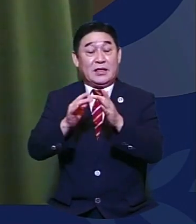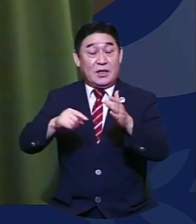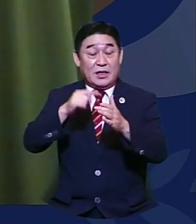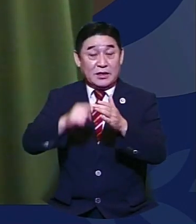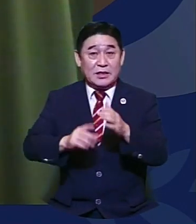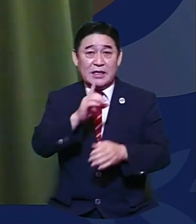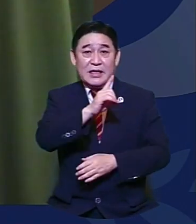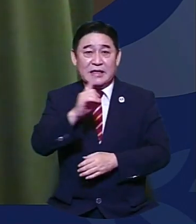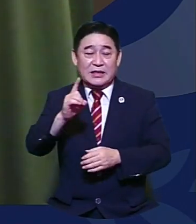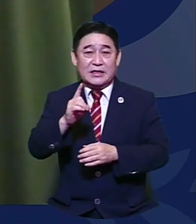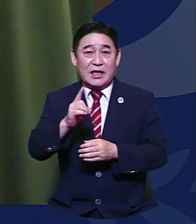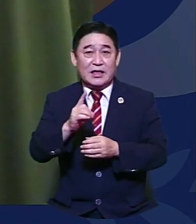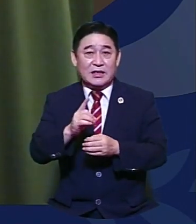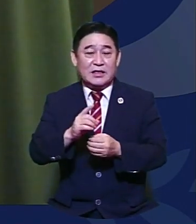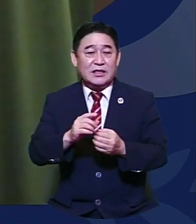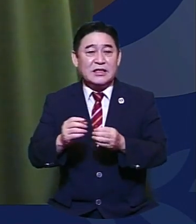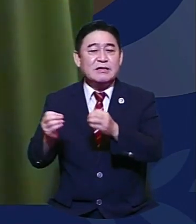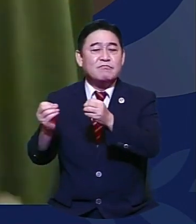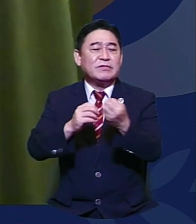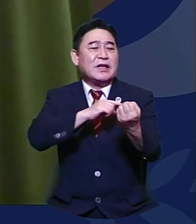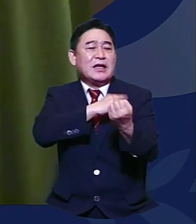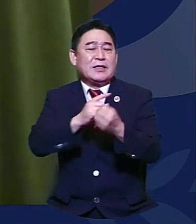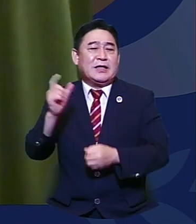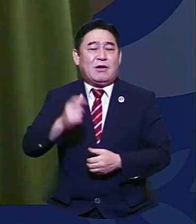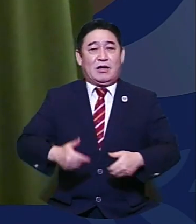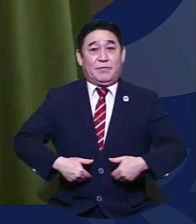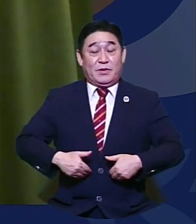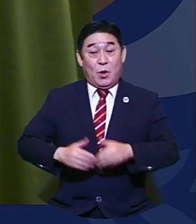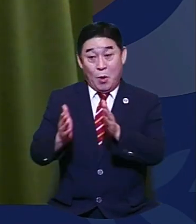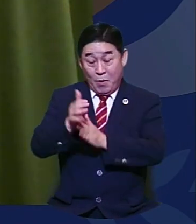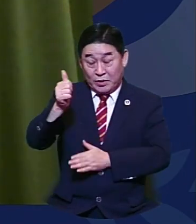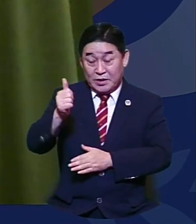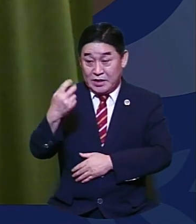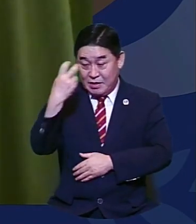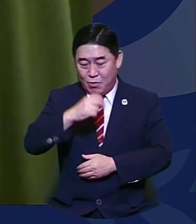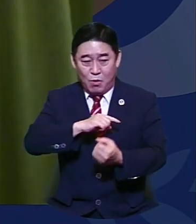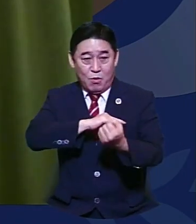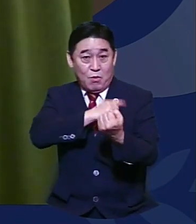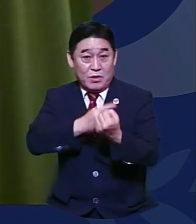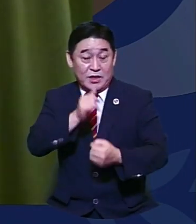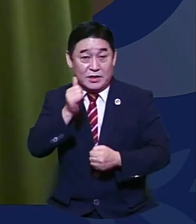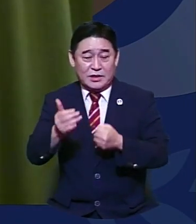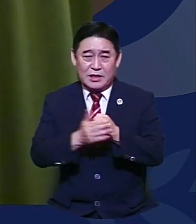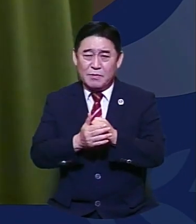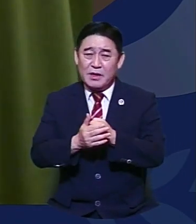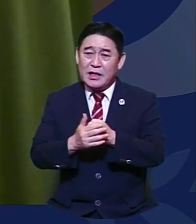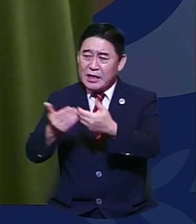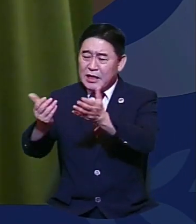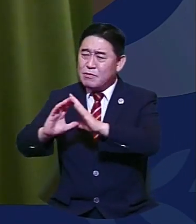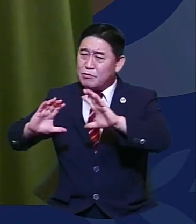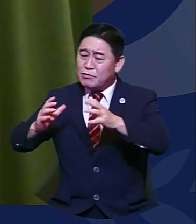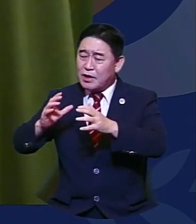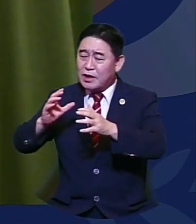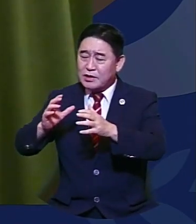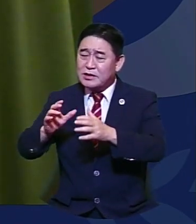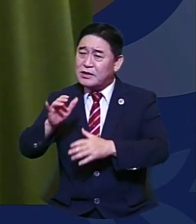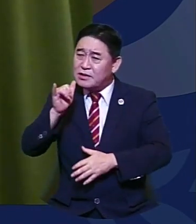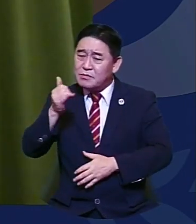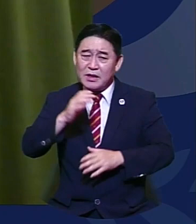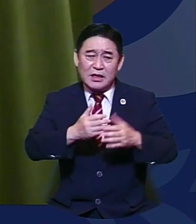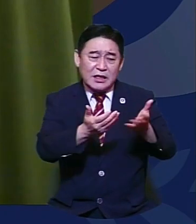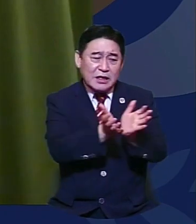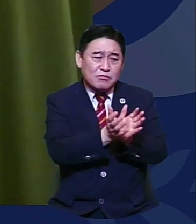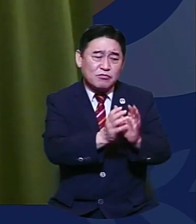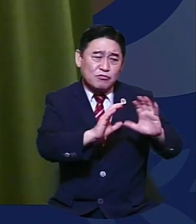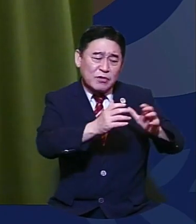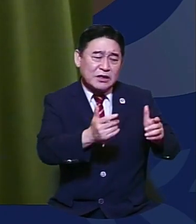developing country governments, some want to have the systems in place, but they need to know the starting point. And I think that's where this assessment